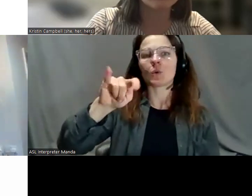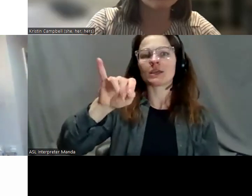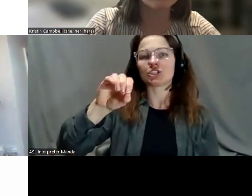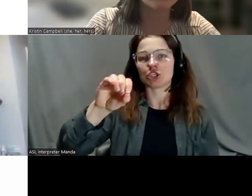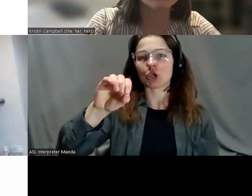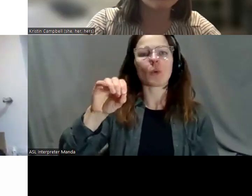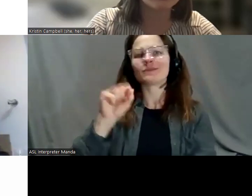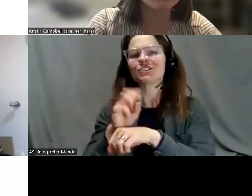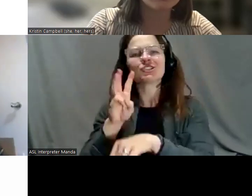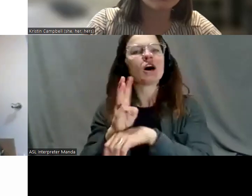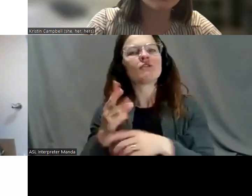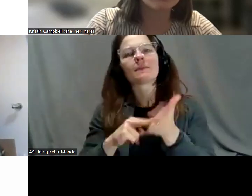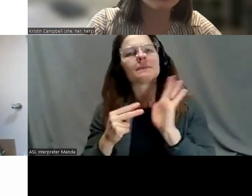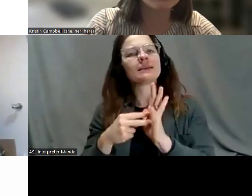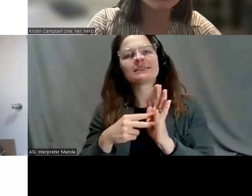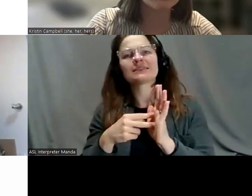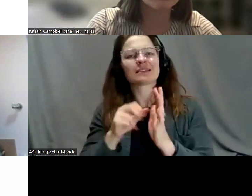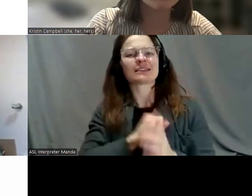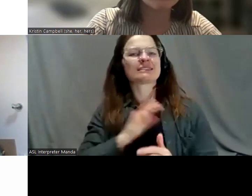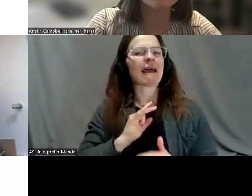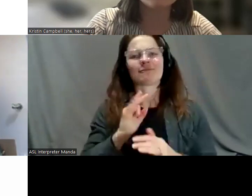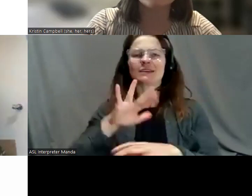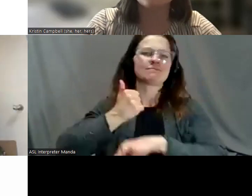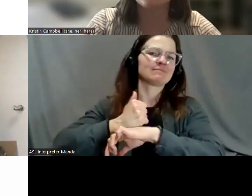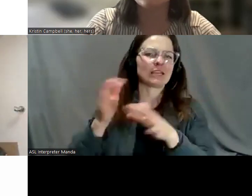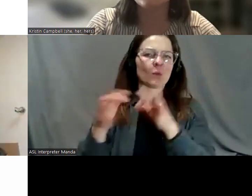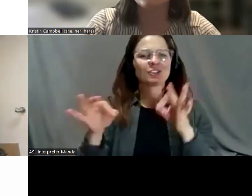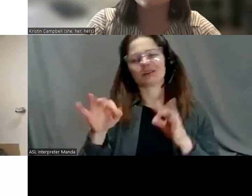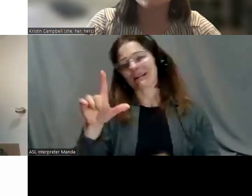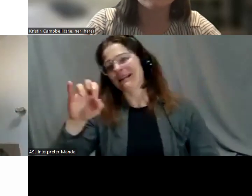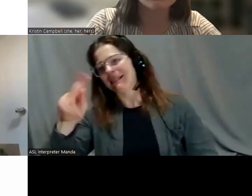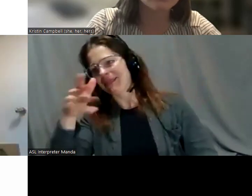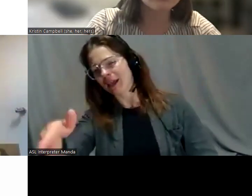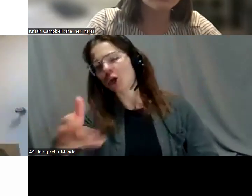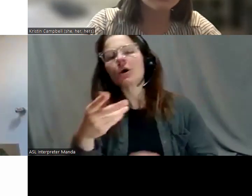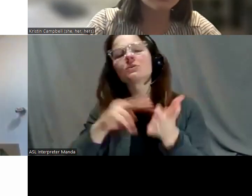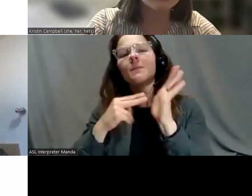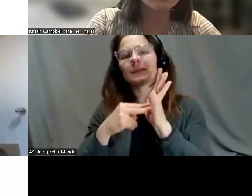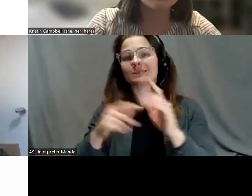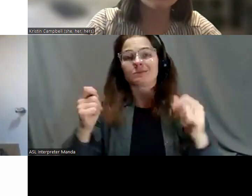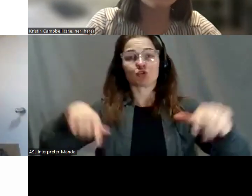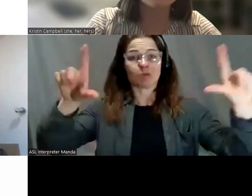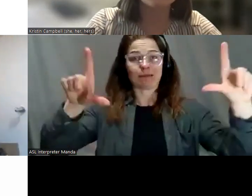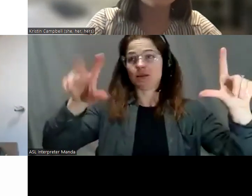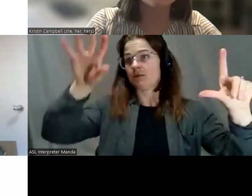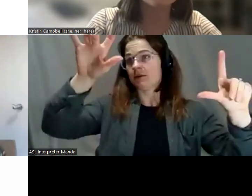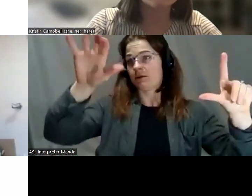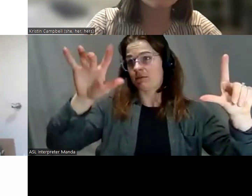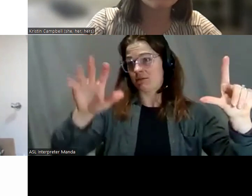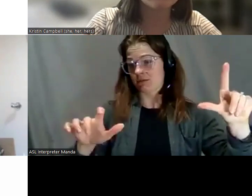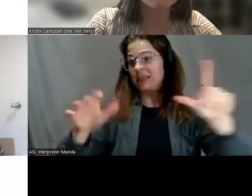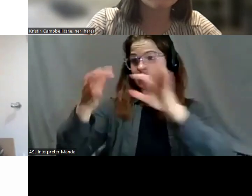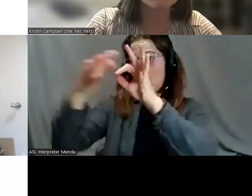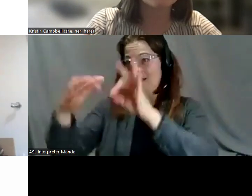It's essentially, and I included a link to it on one side of the screen. They're typing out their equation, on the other it's coming up